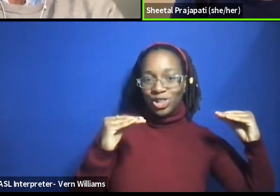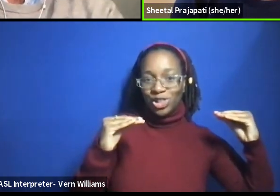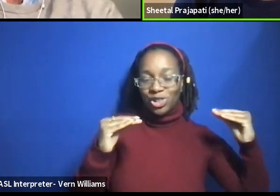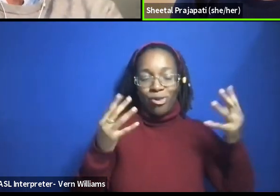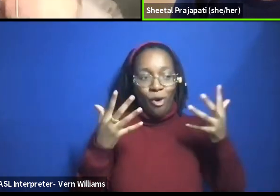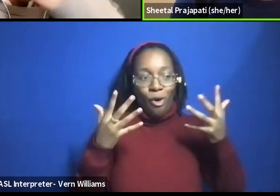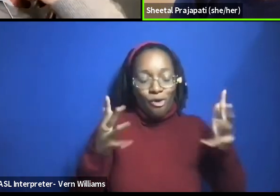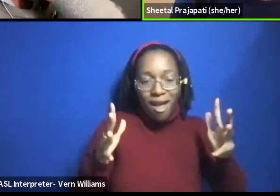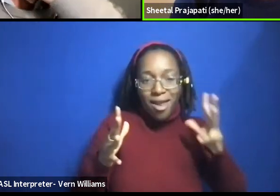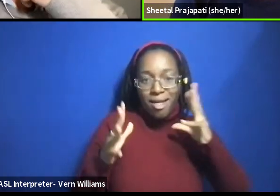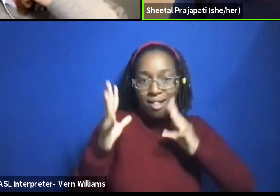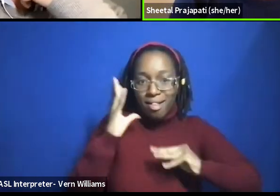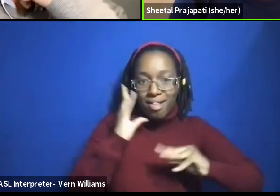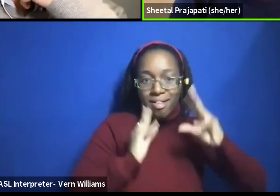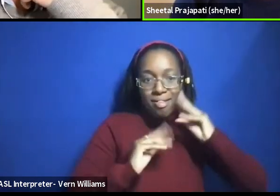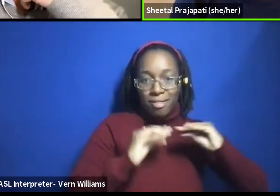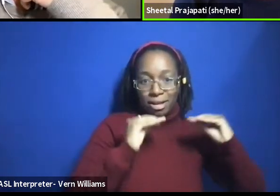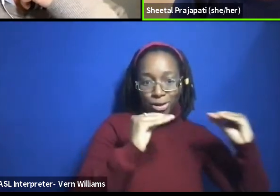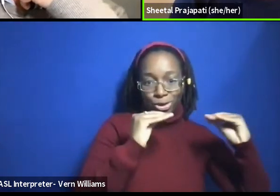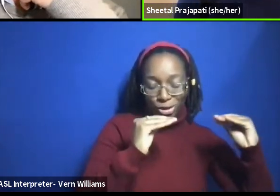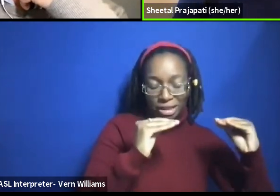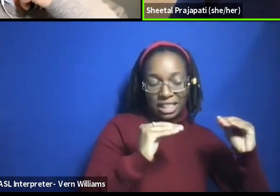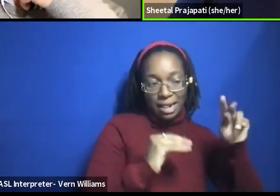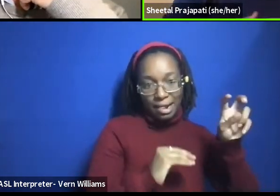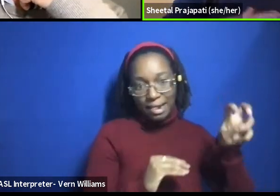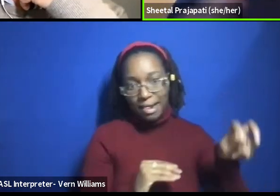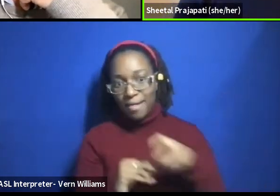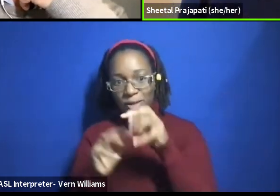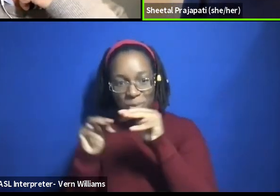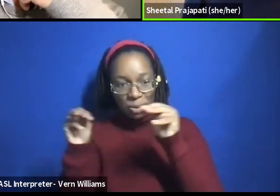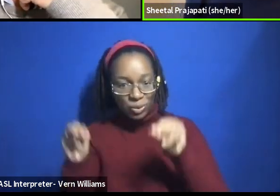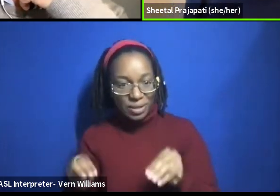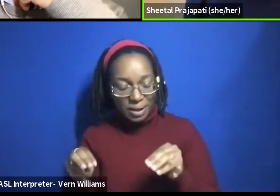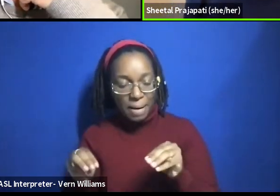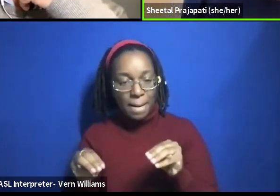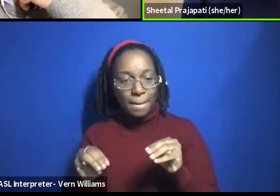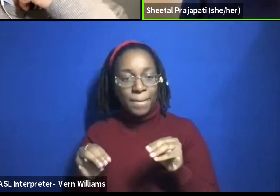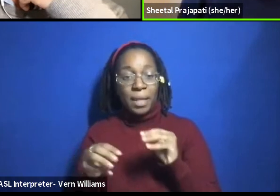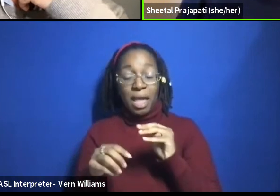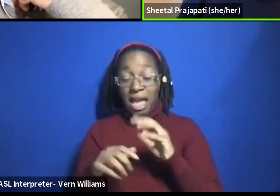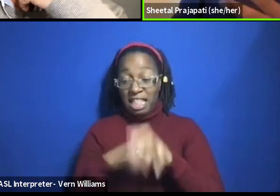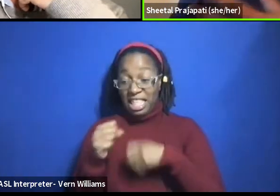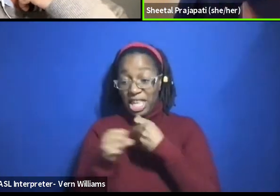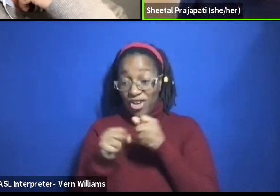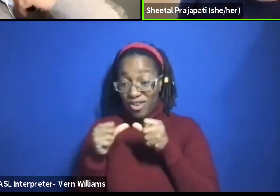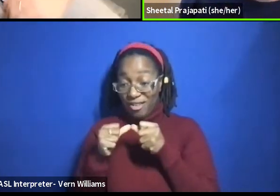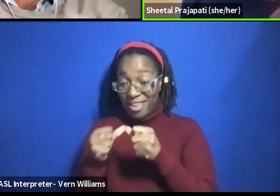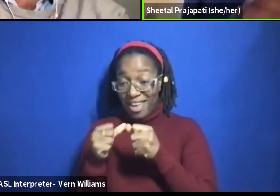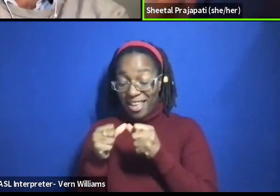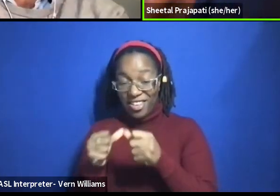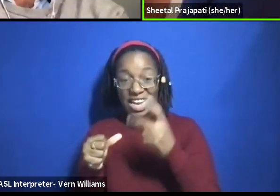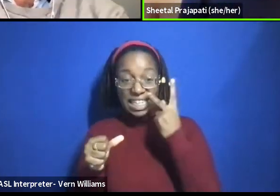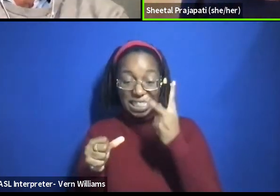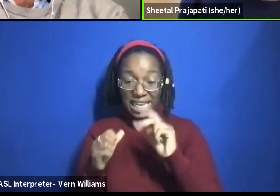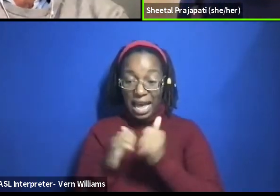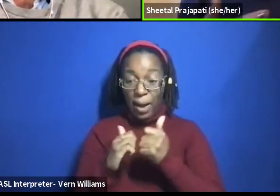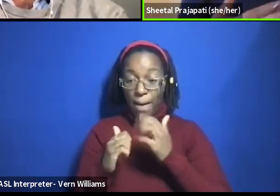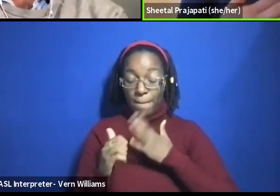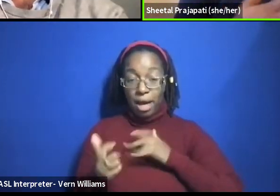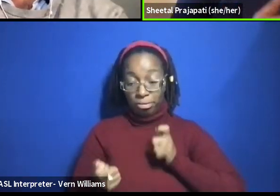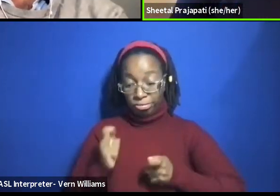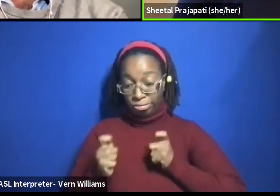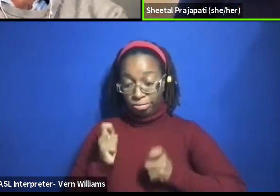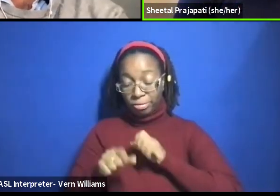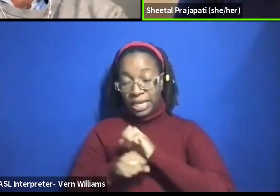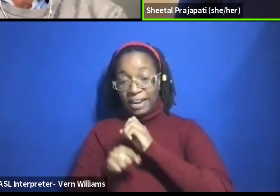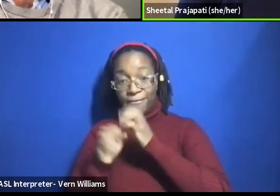in that work. And over the years, that work took me into other spaces of being an advisor, a curator,